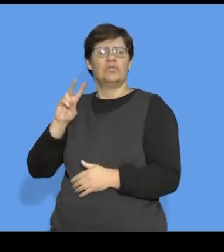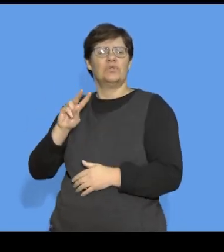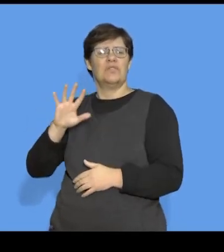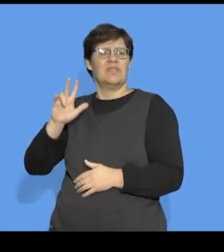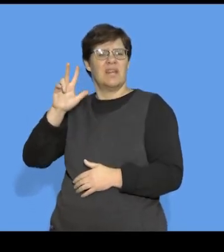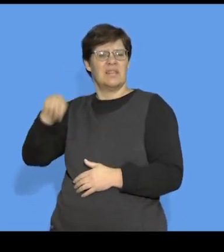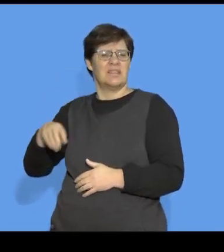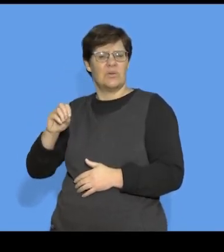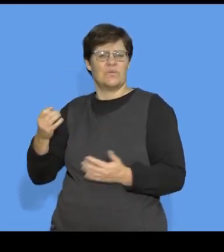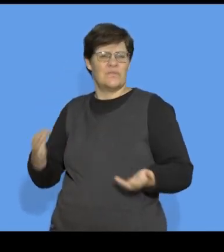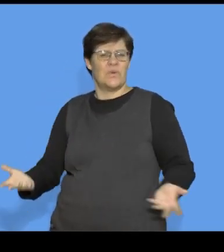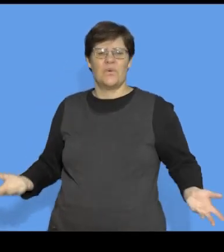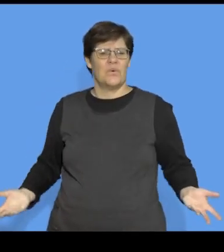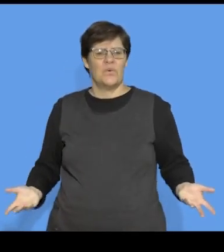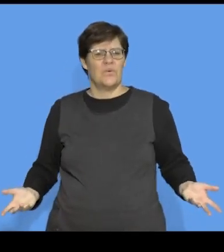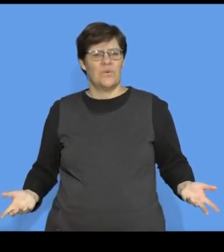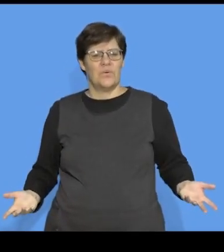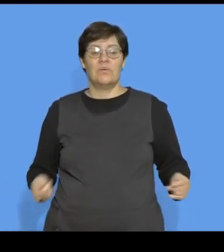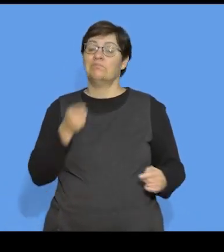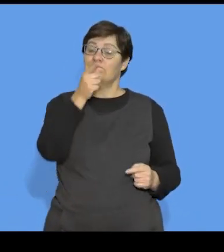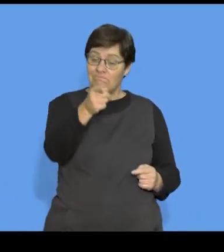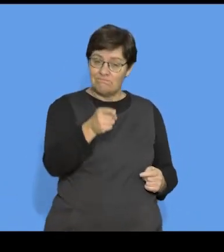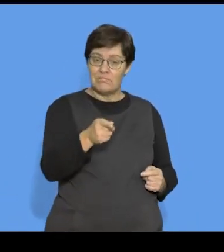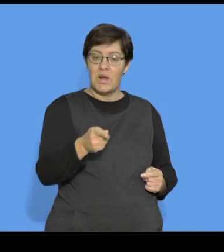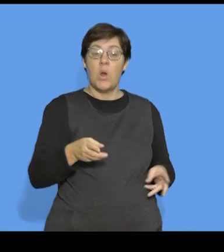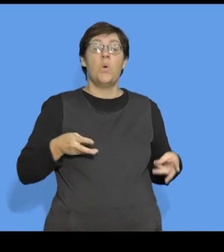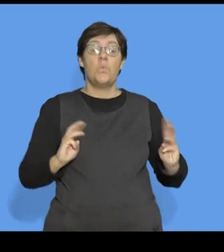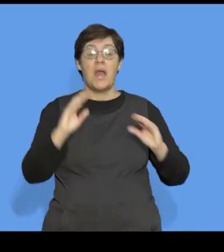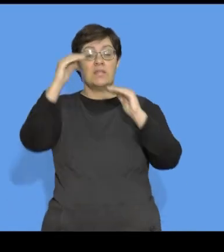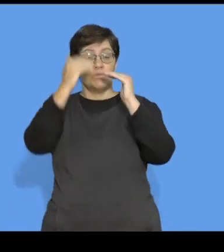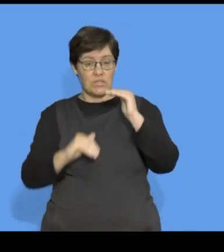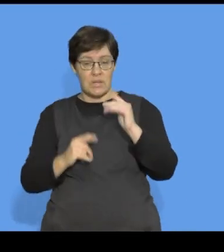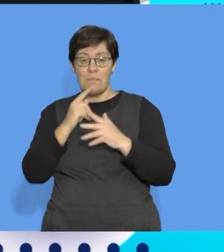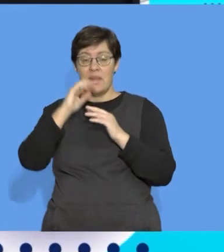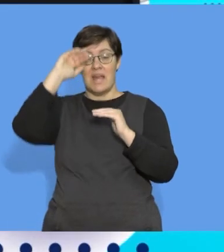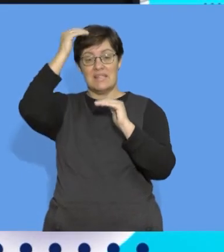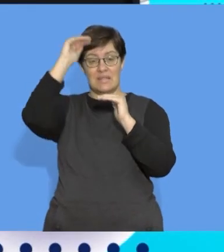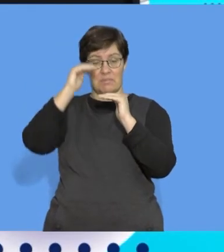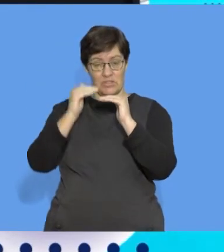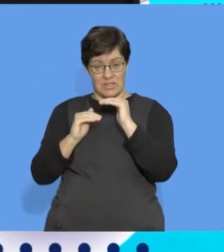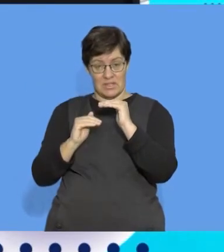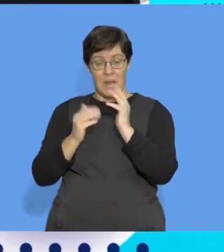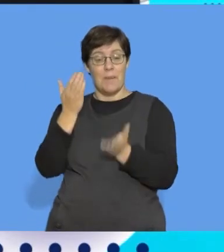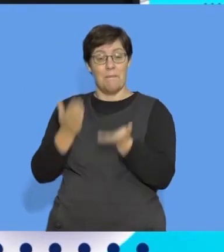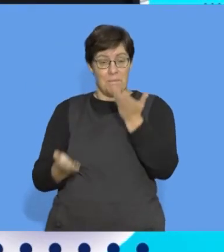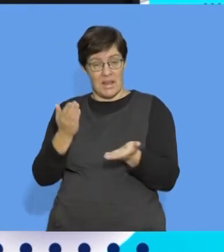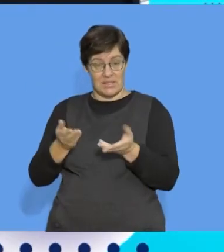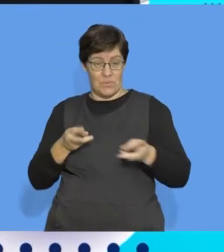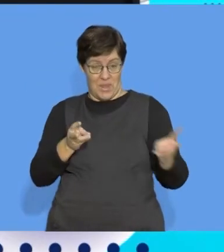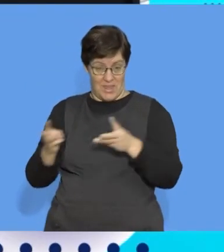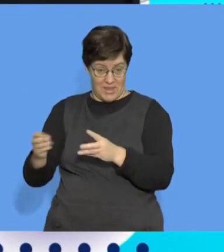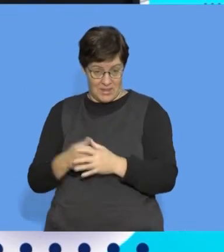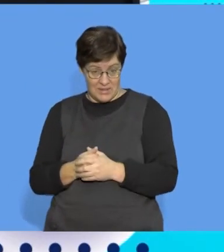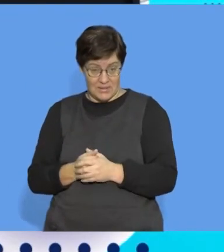I subtracting the 258,000? Because my method of depreciation is diminishing balance